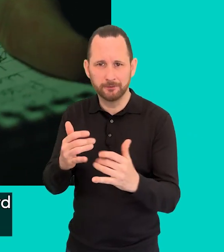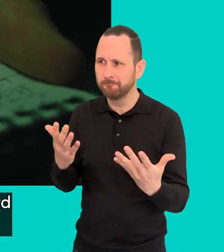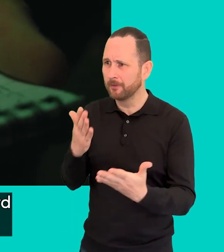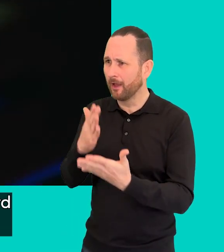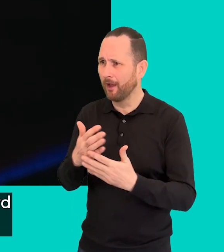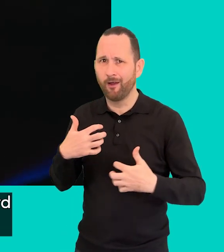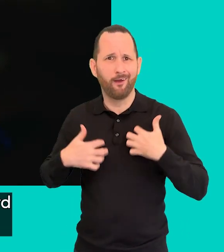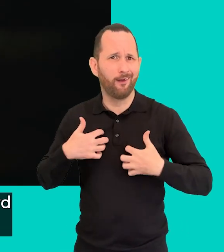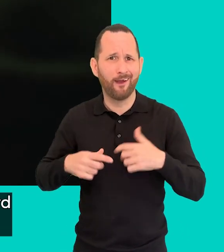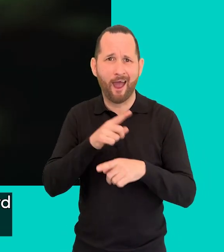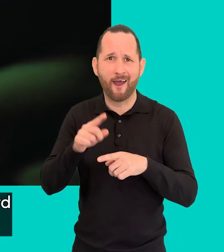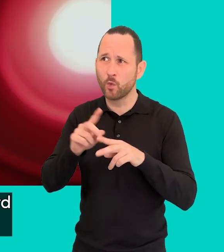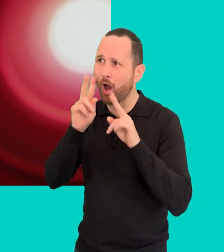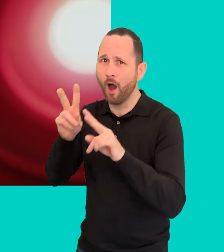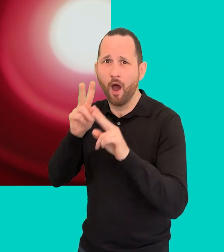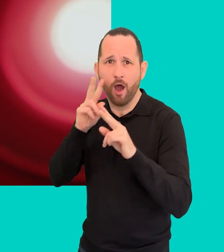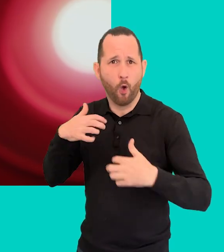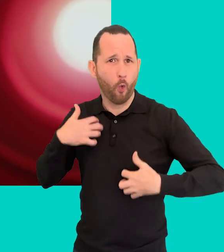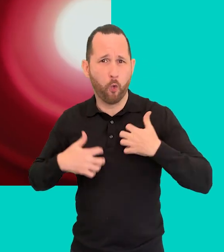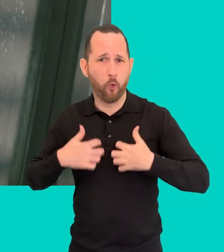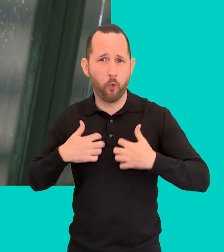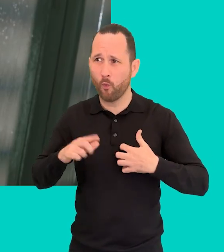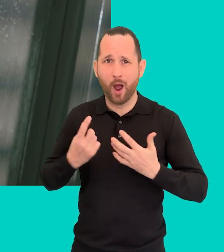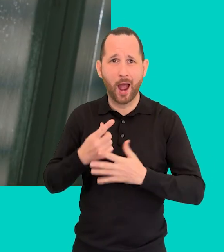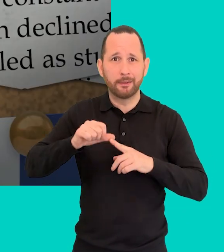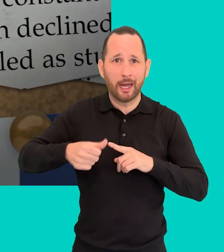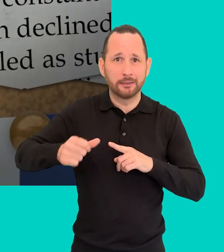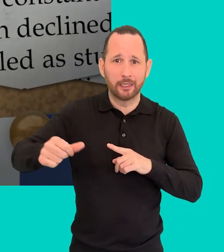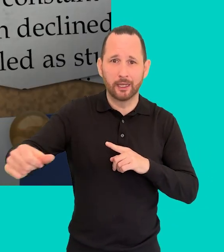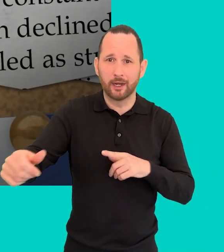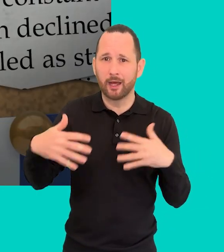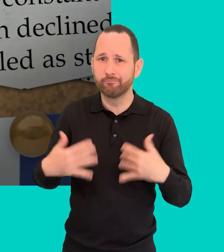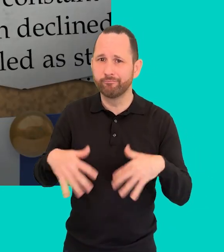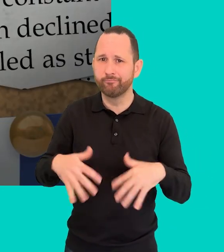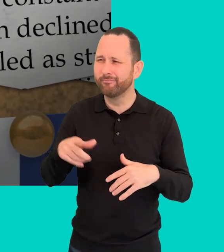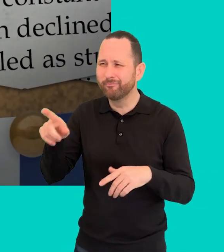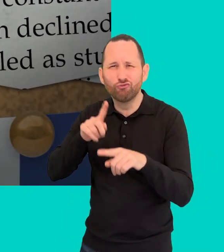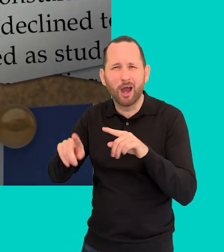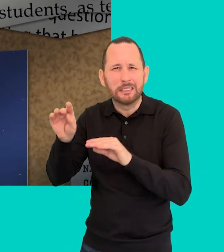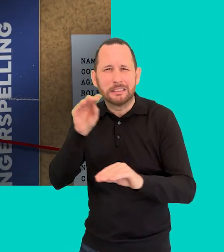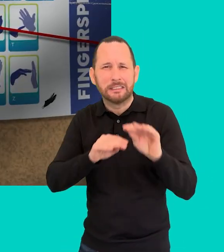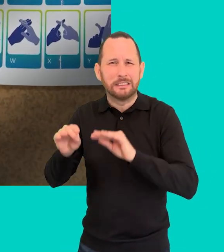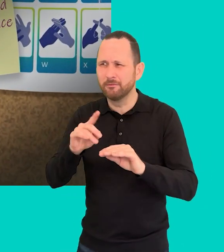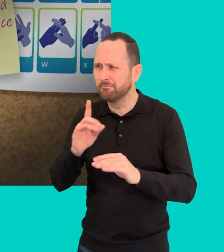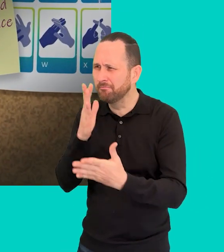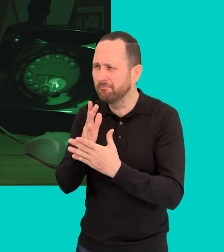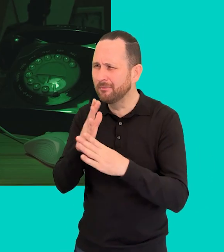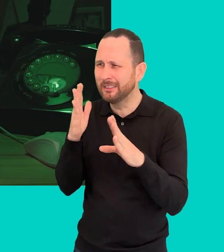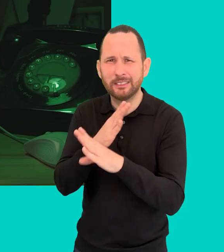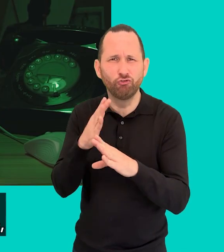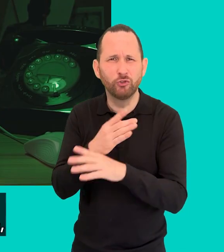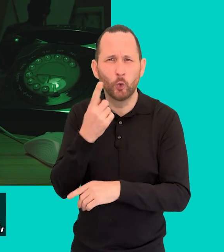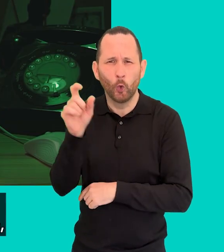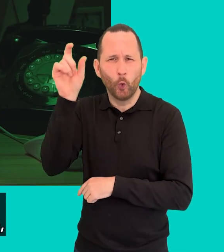been looking forward to what's going to happen in the next Code Breakers, desperately trying to work out who the secret